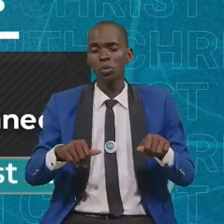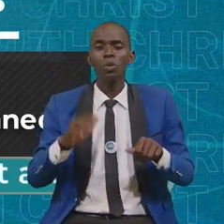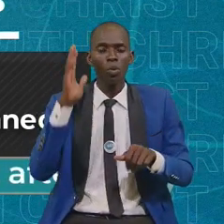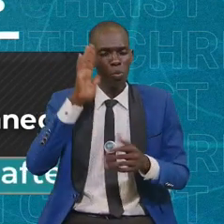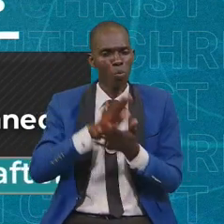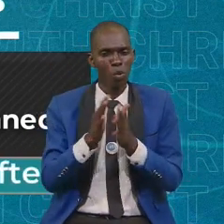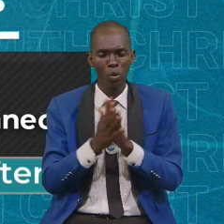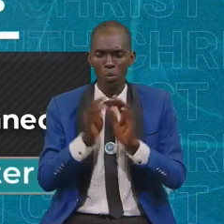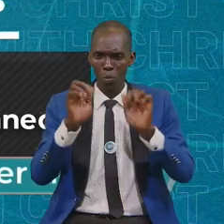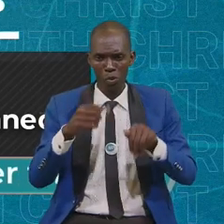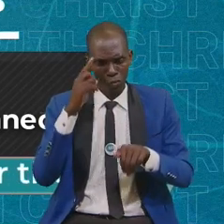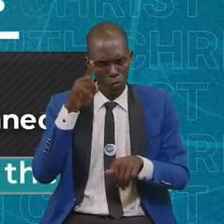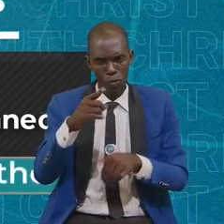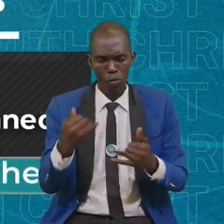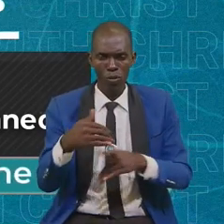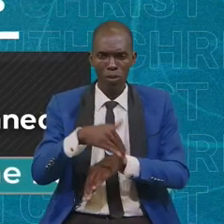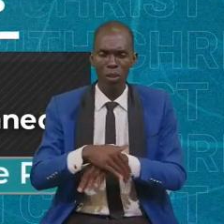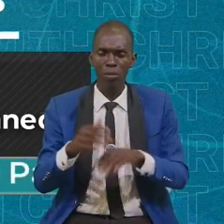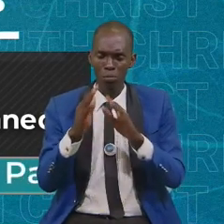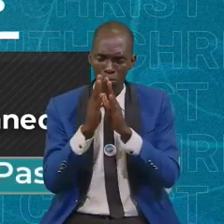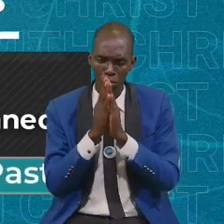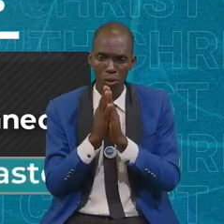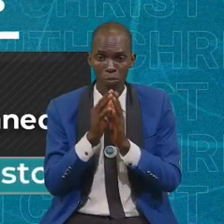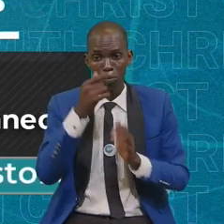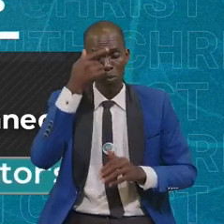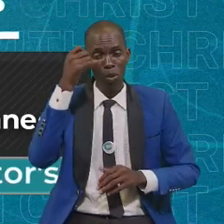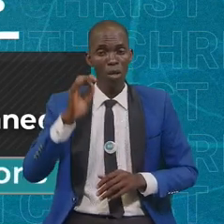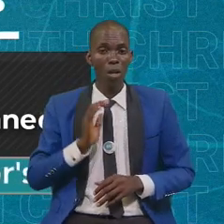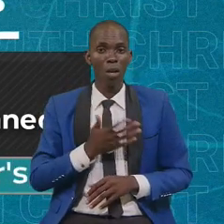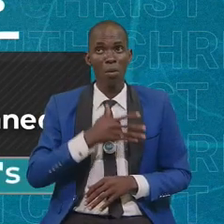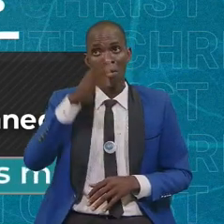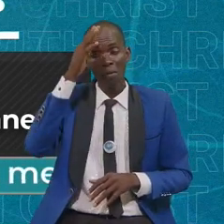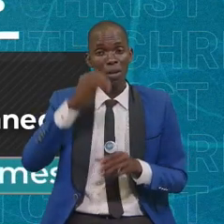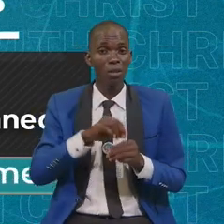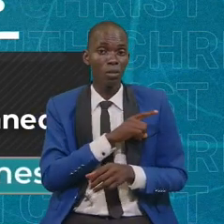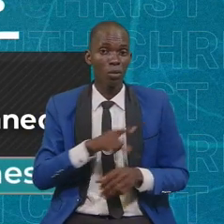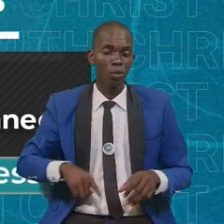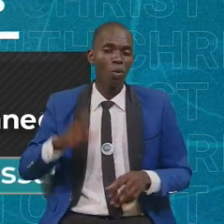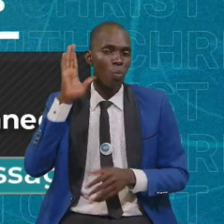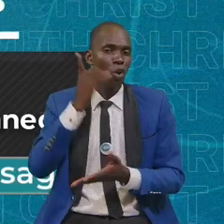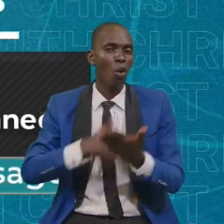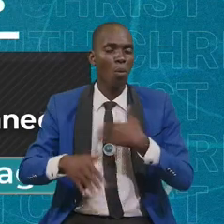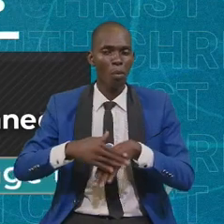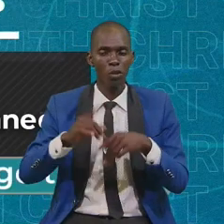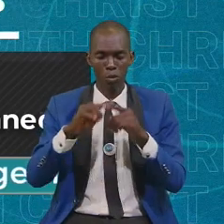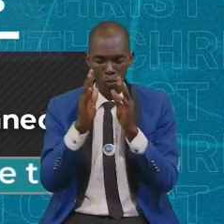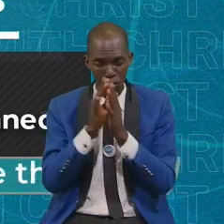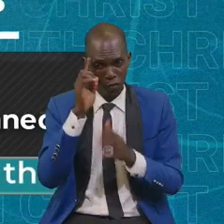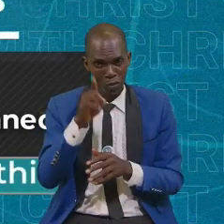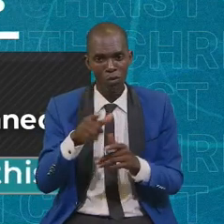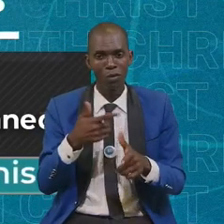tonight. As our Father and the Lord will come back to pray for you, you go home rejoicing,